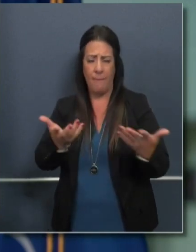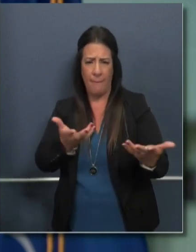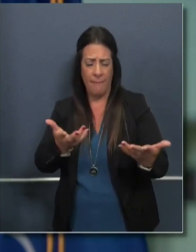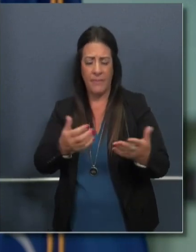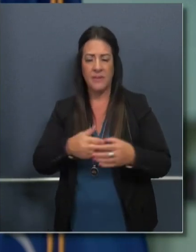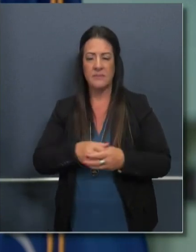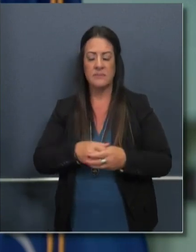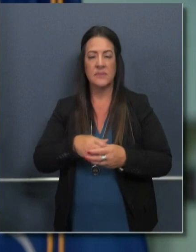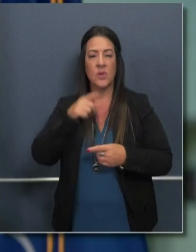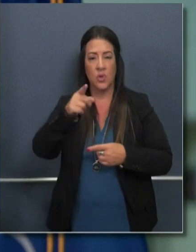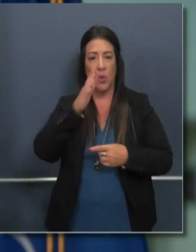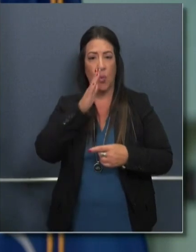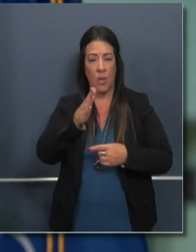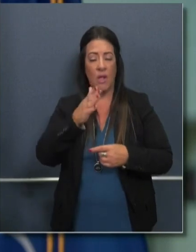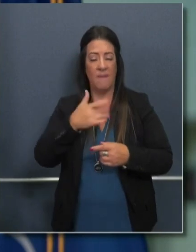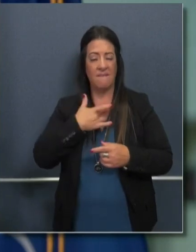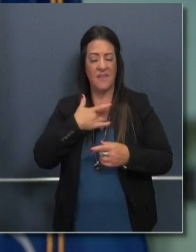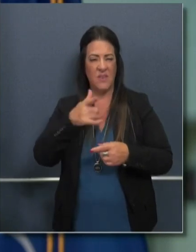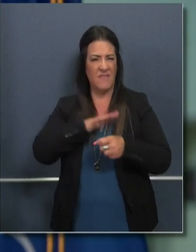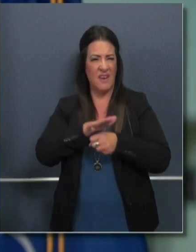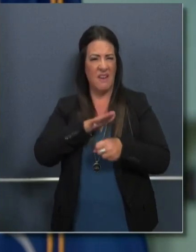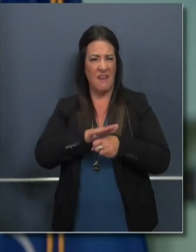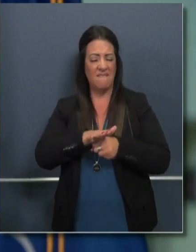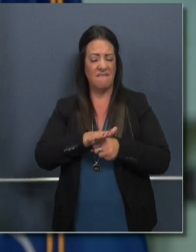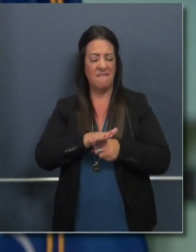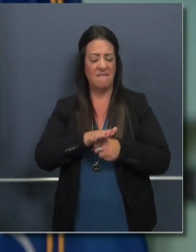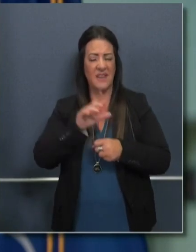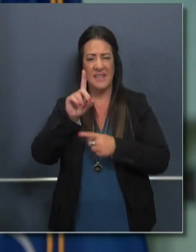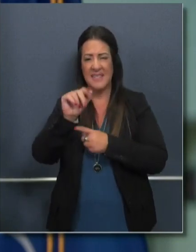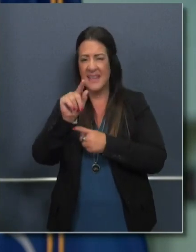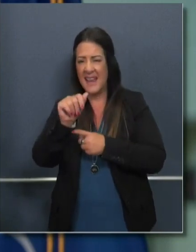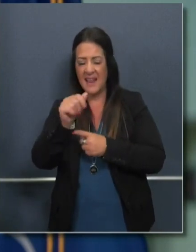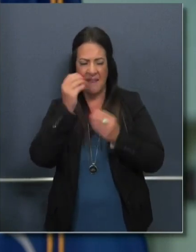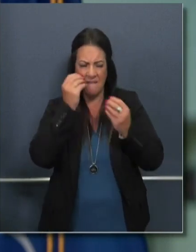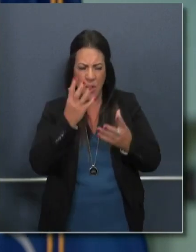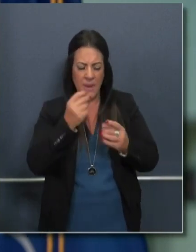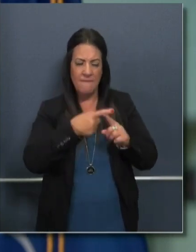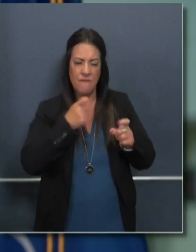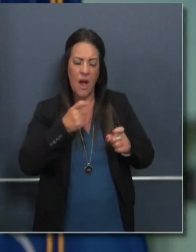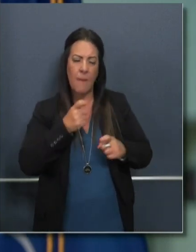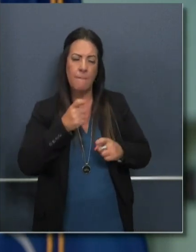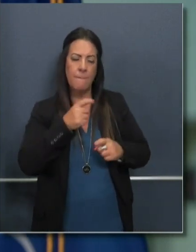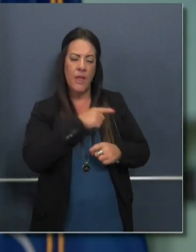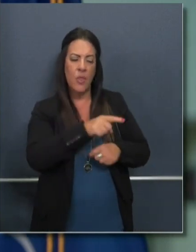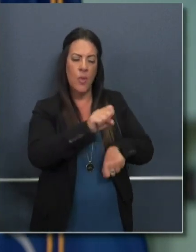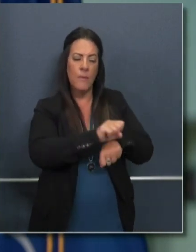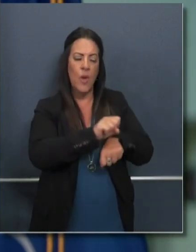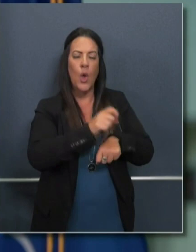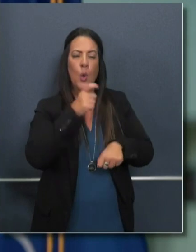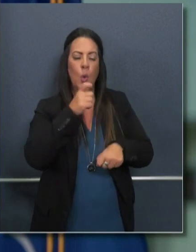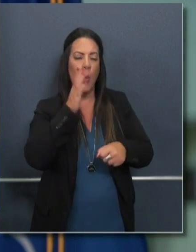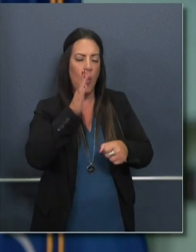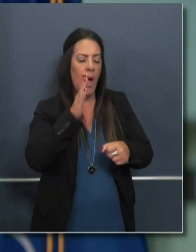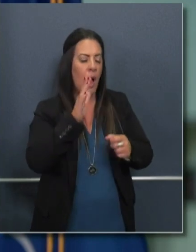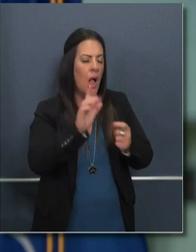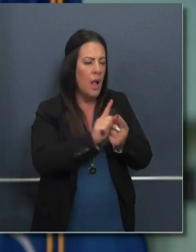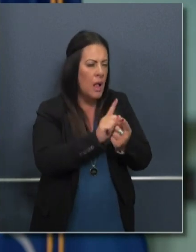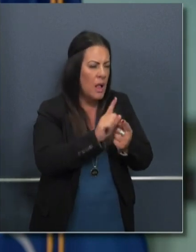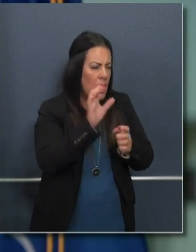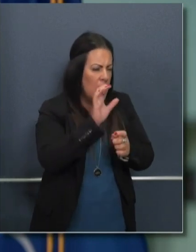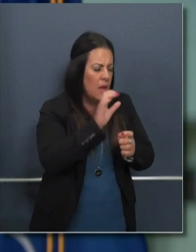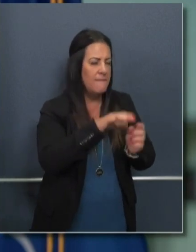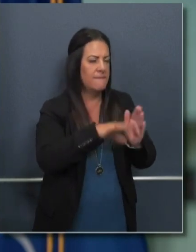able to compile sufficient data from contact tracers to really be able to drill down on what sectors or activities